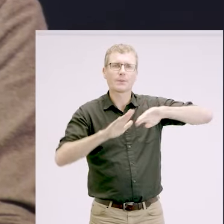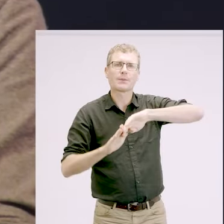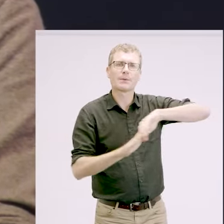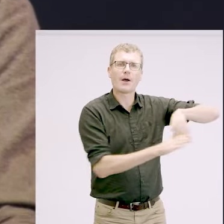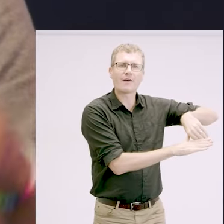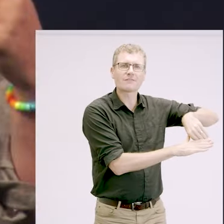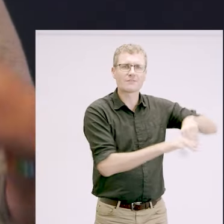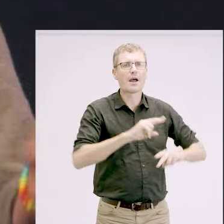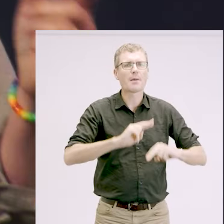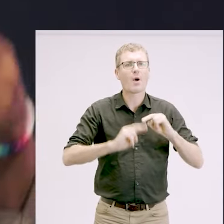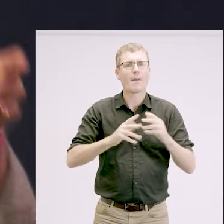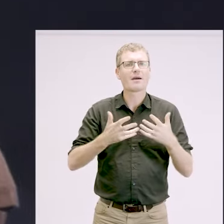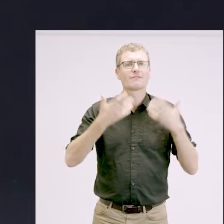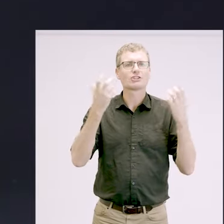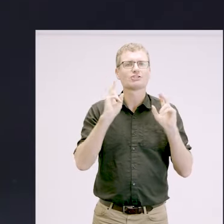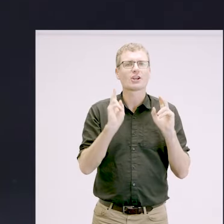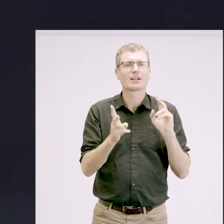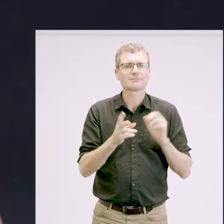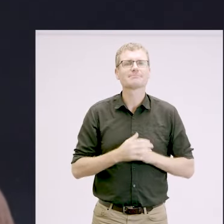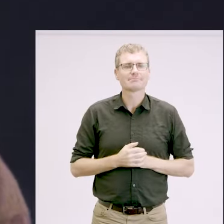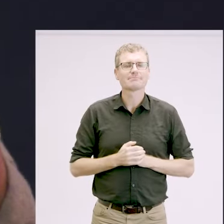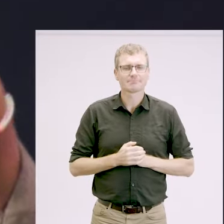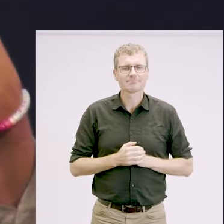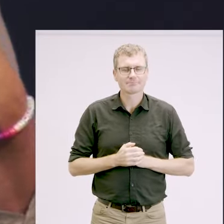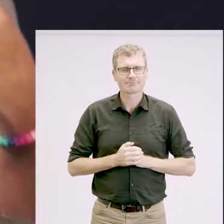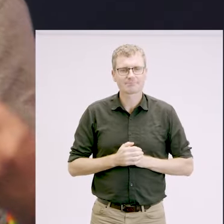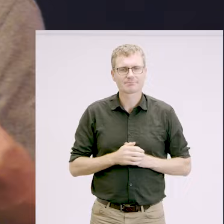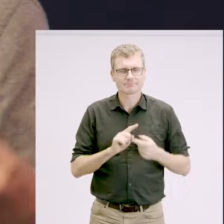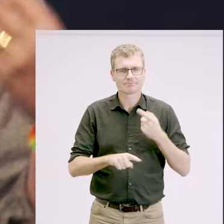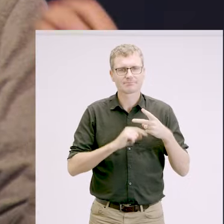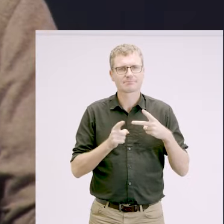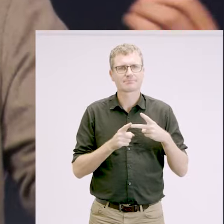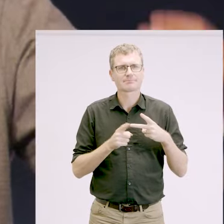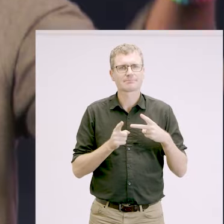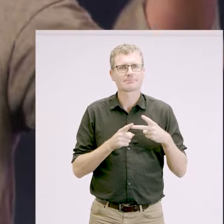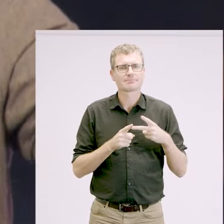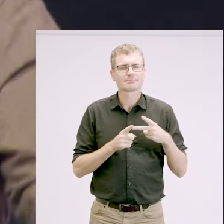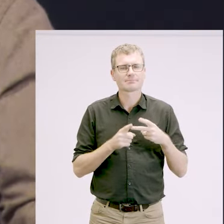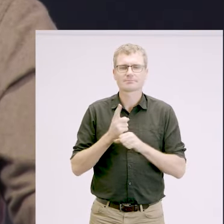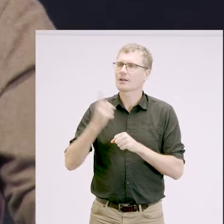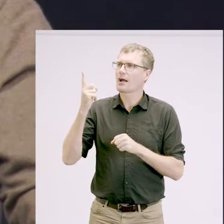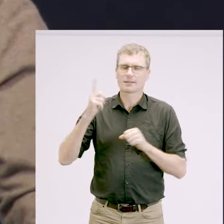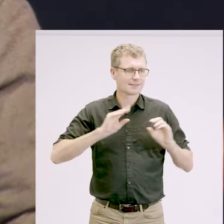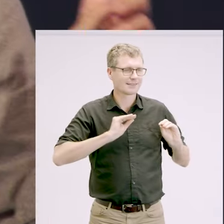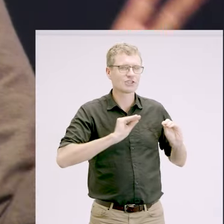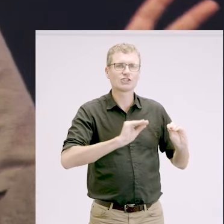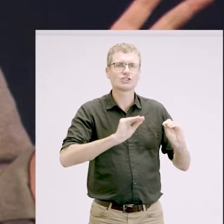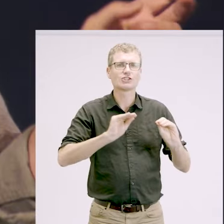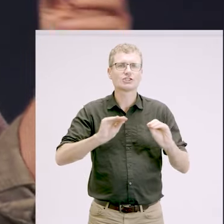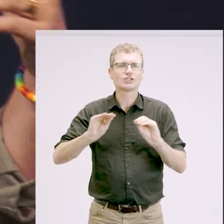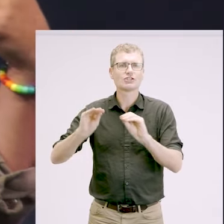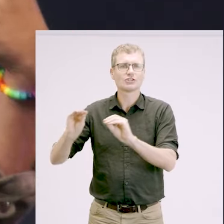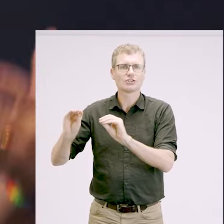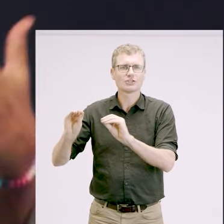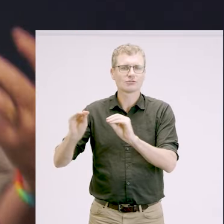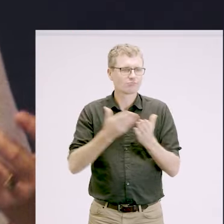it very clearly. When the people of God begin to worship idols, God loves us so much that he deconstructs them. The second is